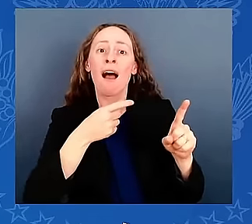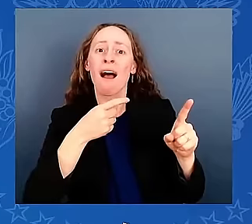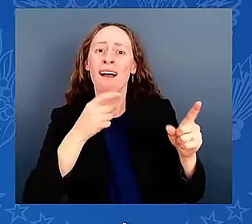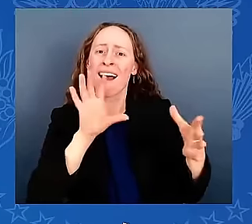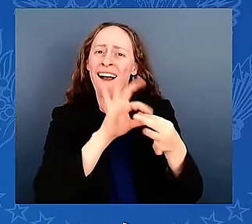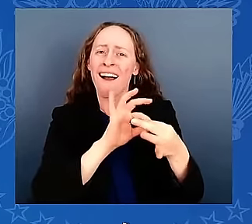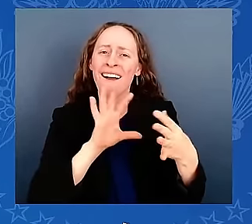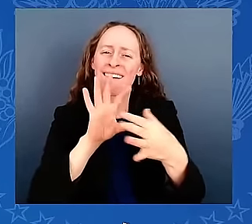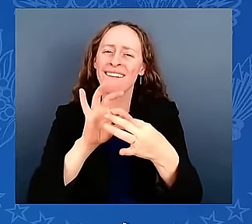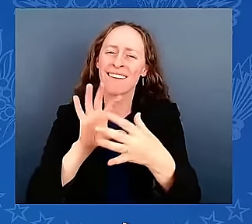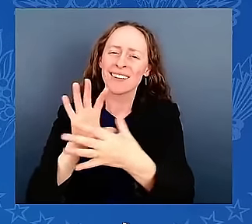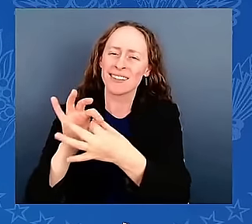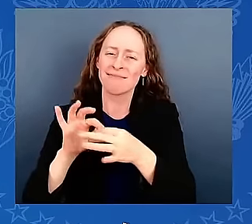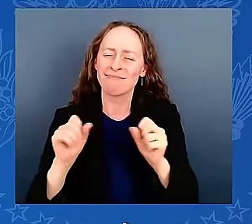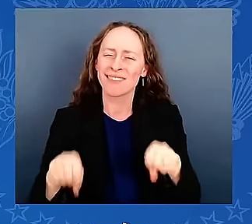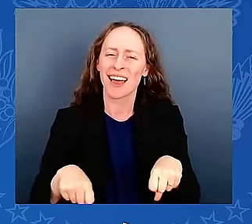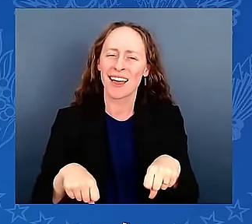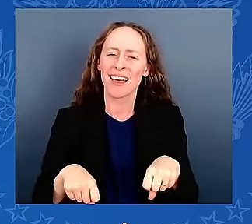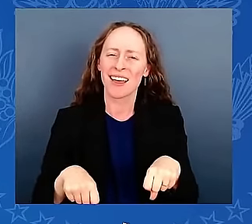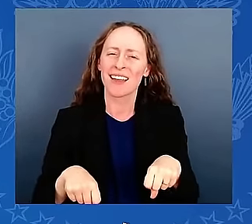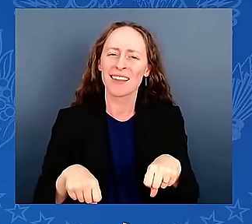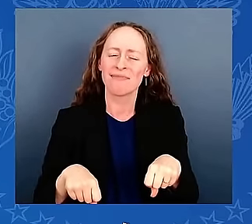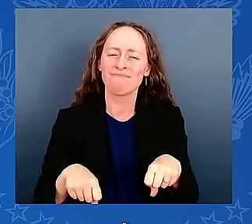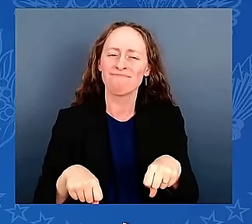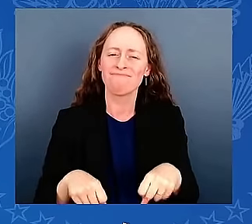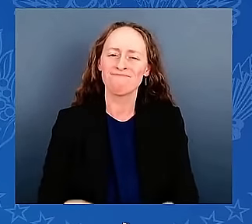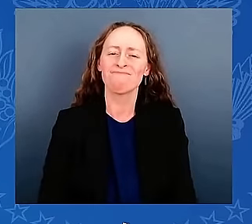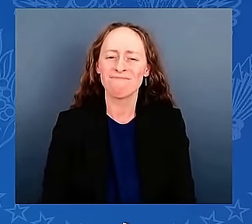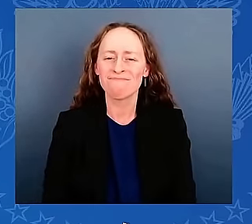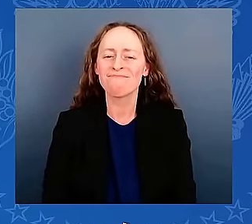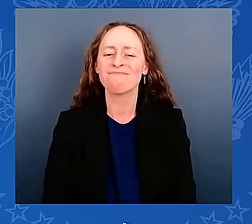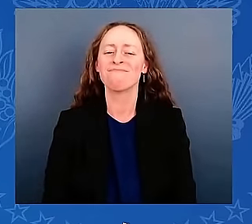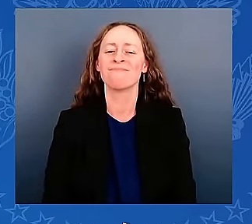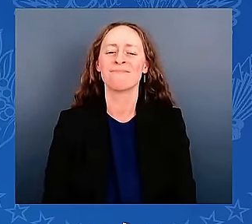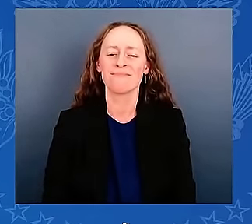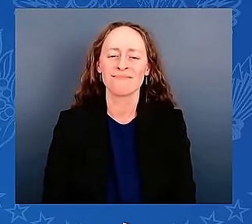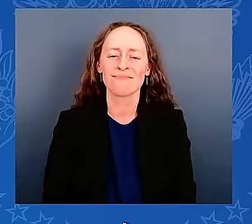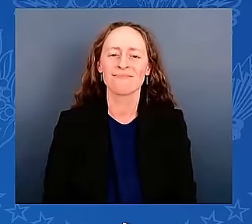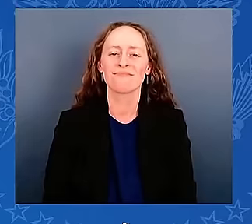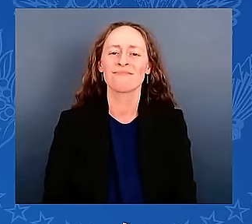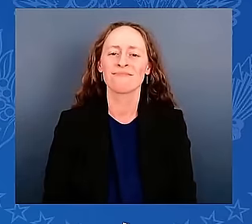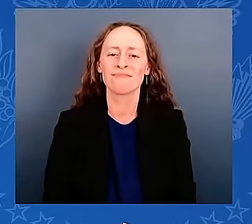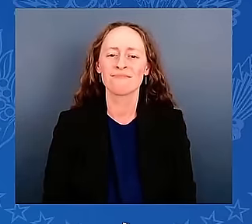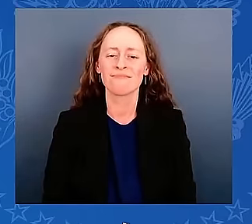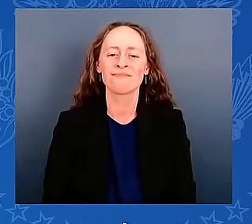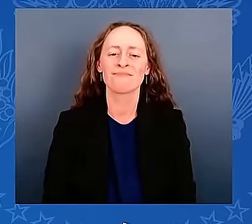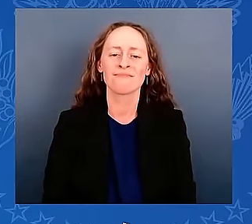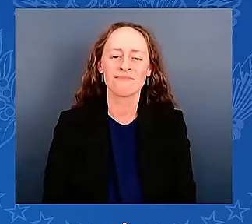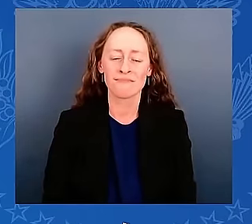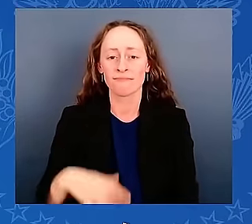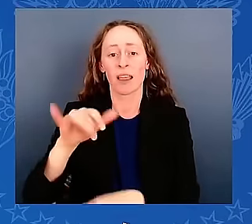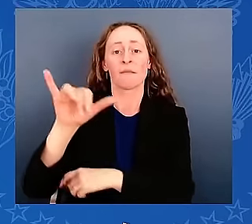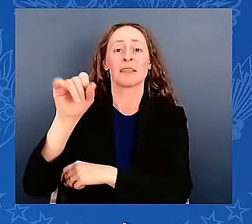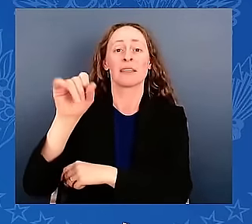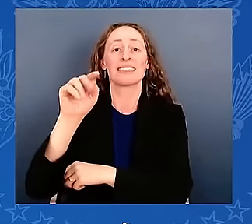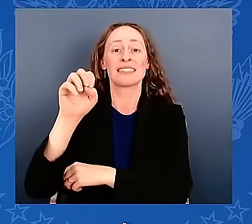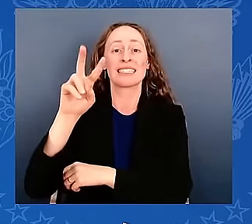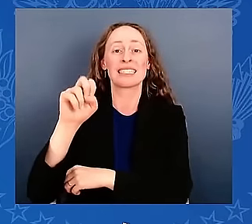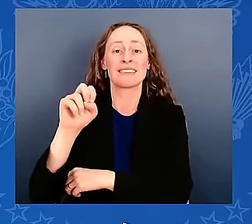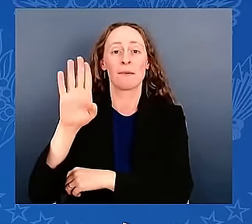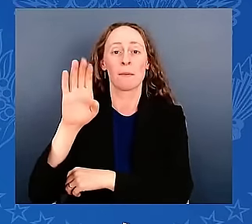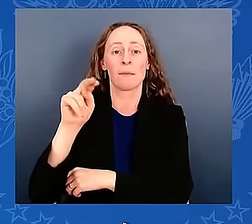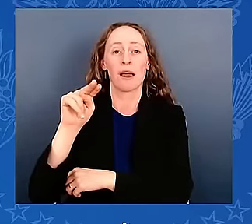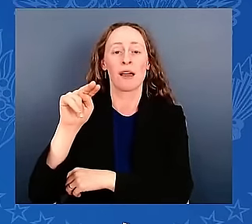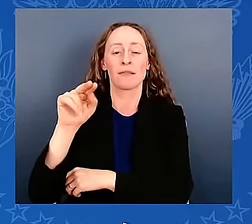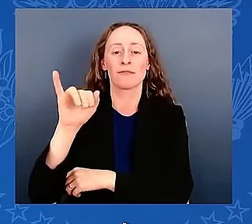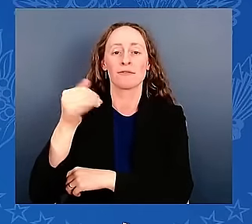through those doors when individuals like Steve Benjamin sit in the seat he's sitting, or Michael Regan sits in the seat that he's sitting,